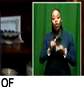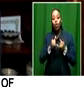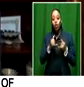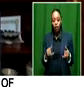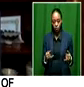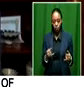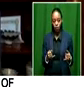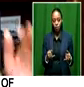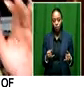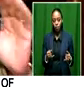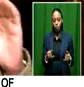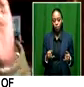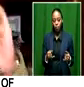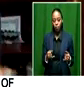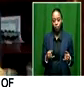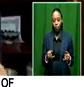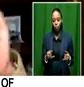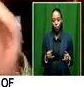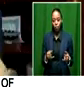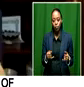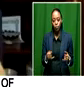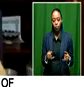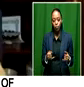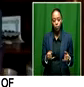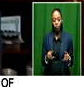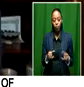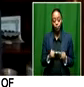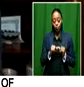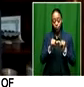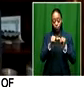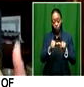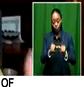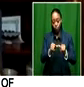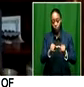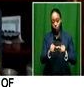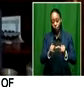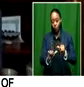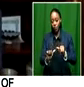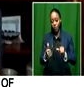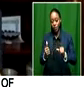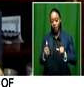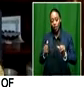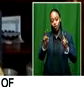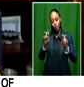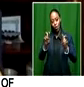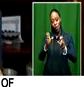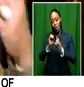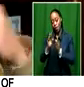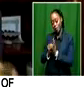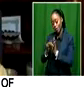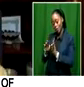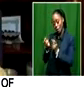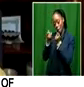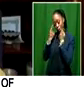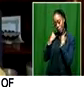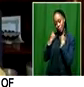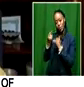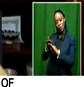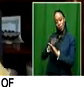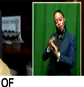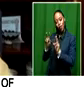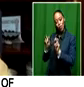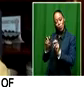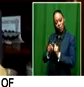pedagogy, is that we don't proceed to the next concept if the learners haven't understood the previous